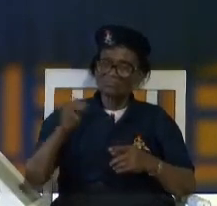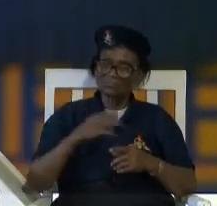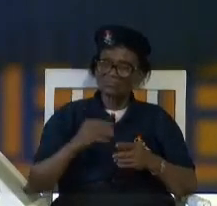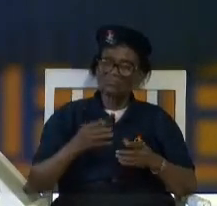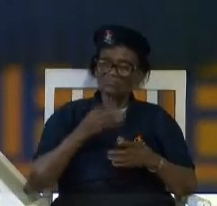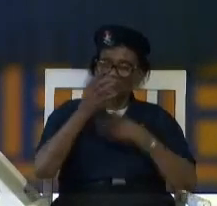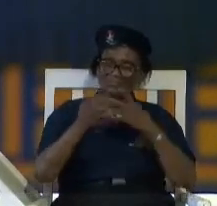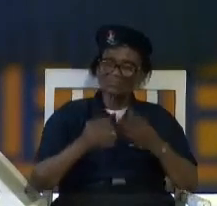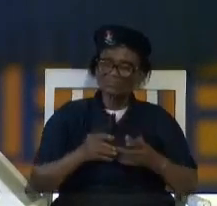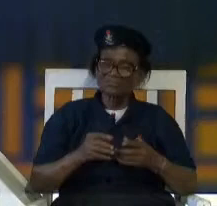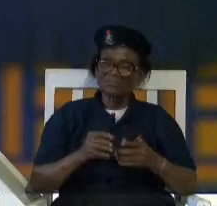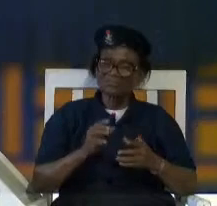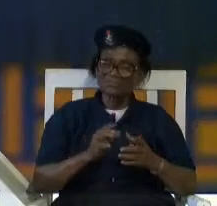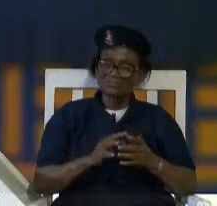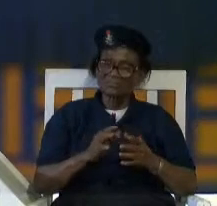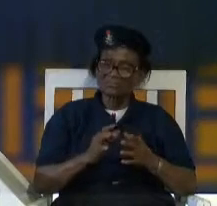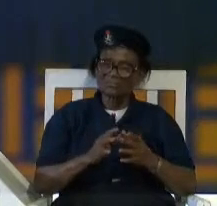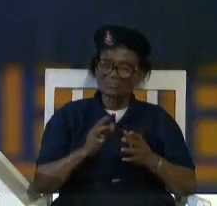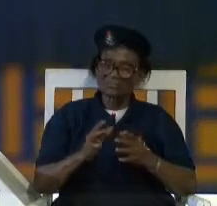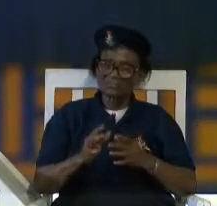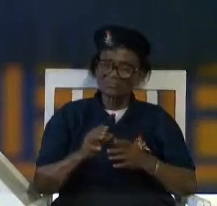the salvation of your soul.